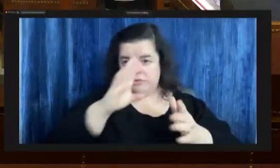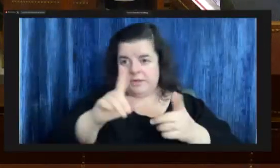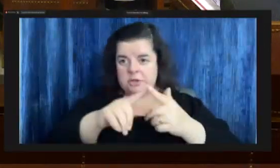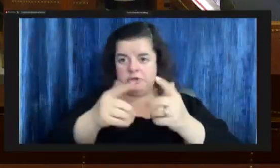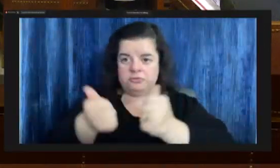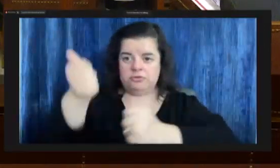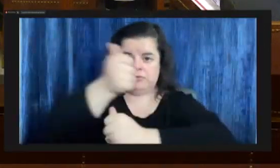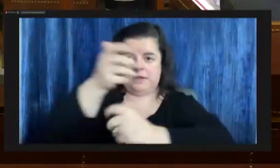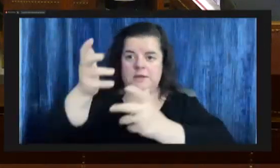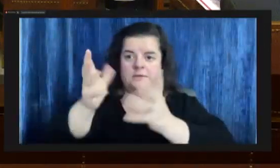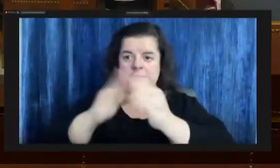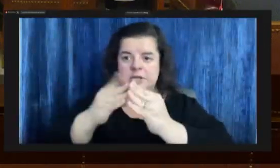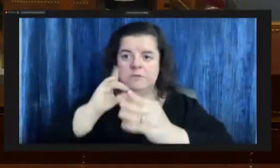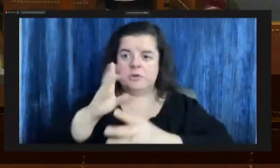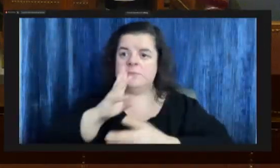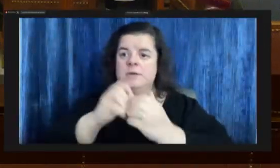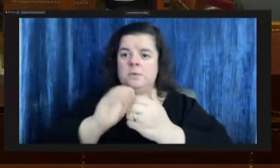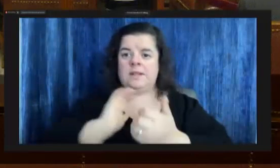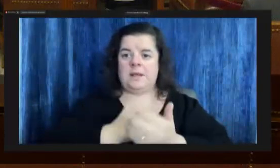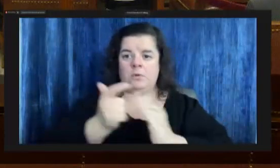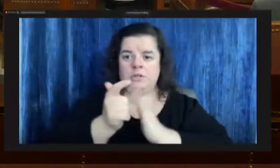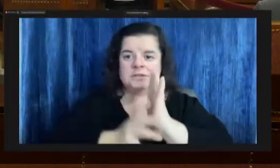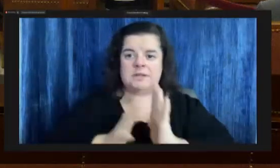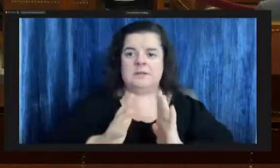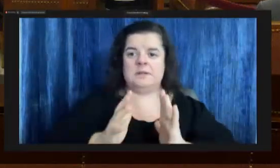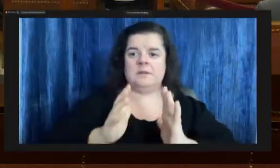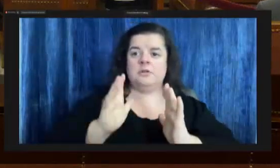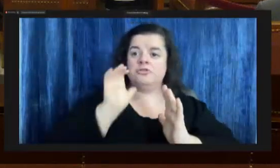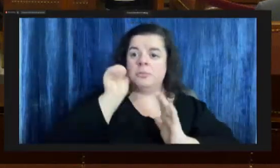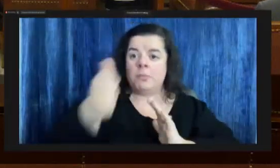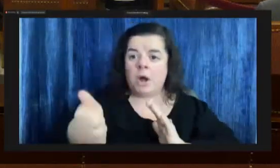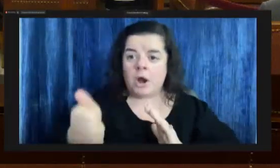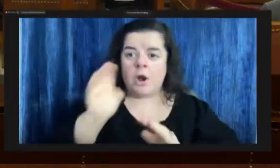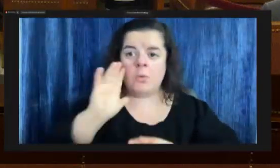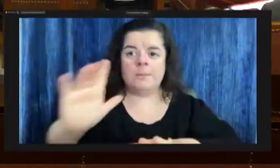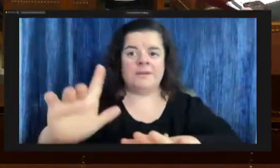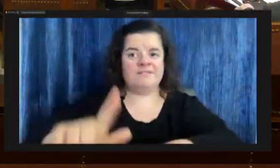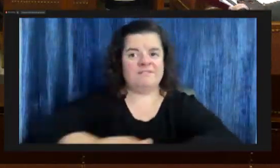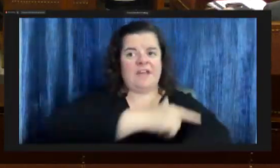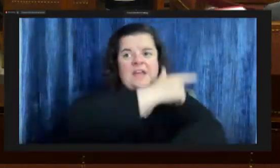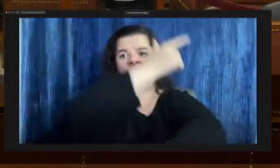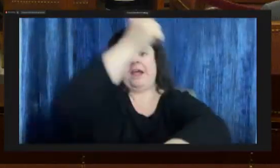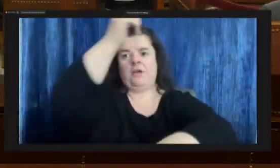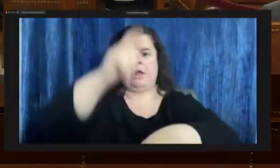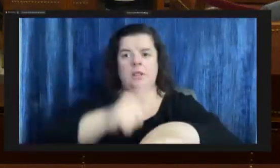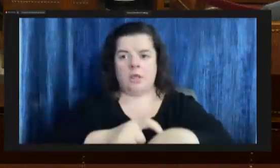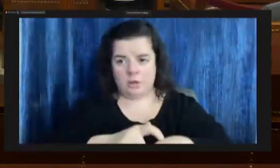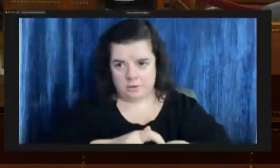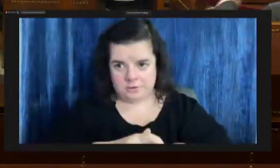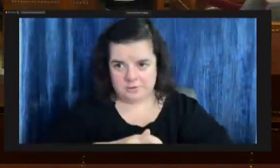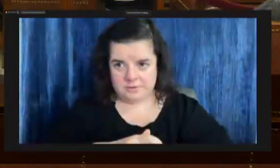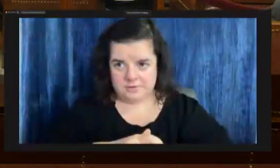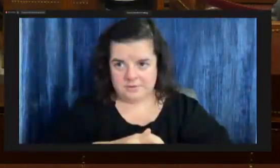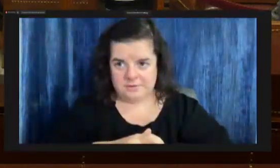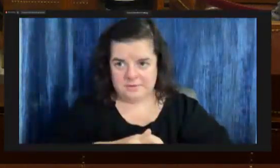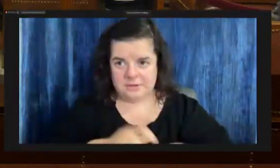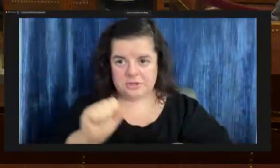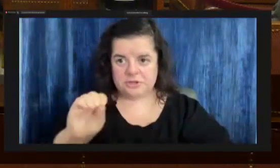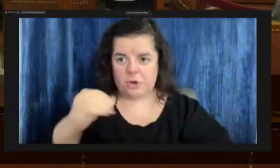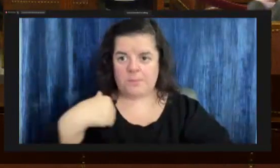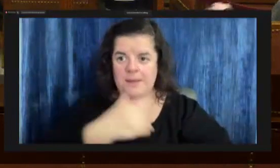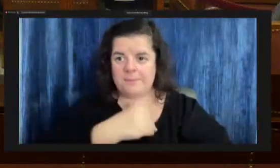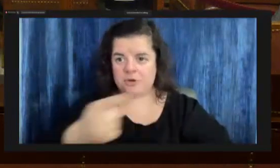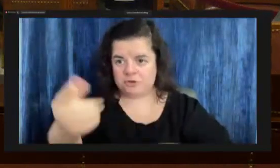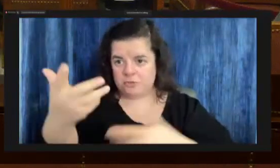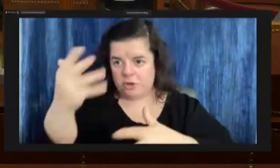solicitor. And tomorrow will be very long. It will be very long. Just so members are aware. Very